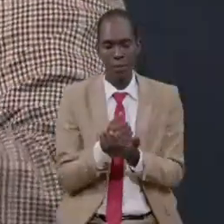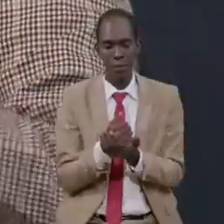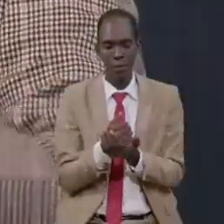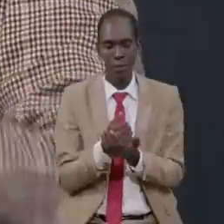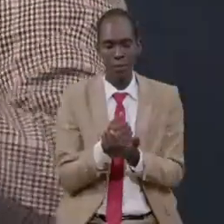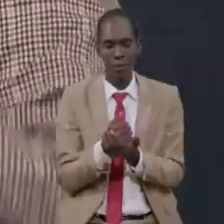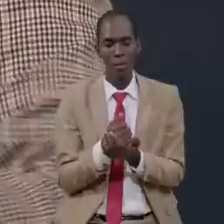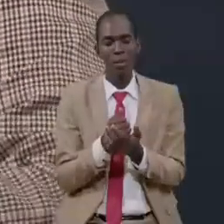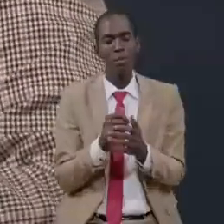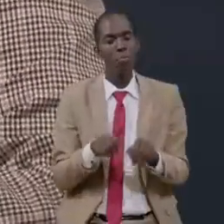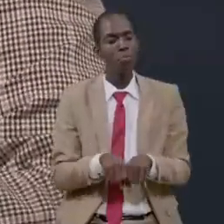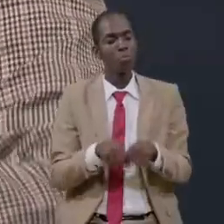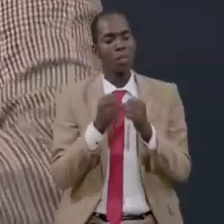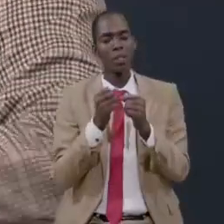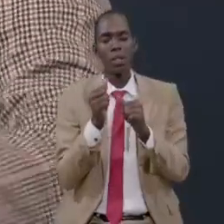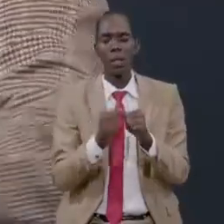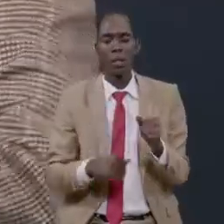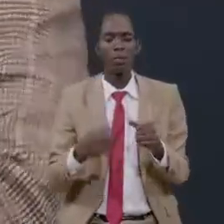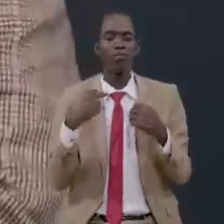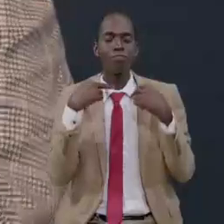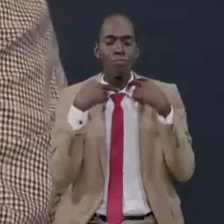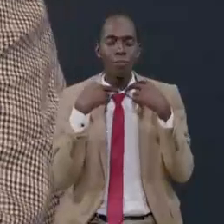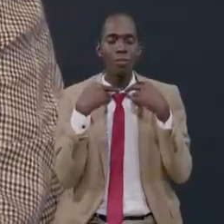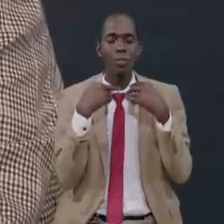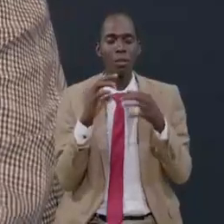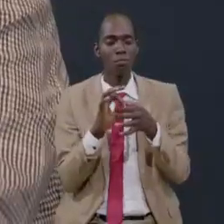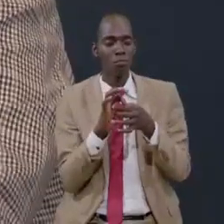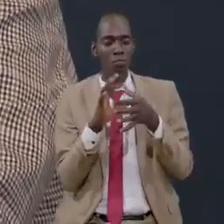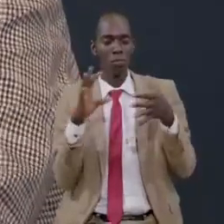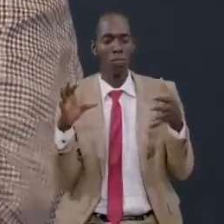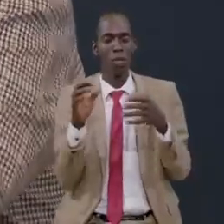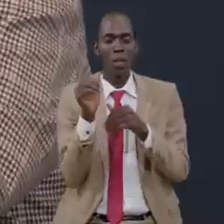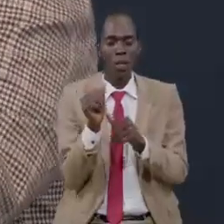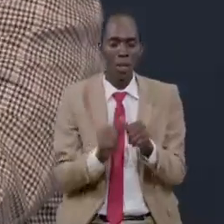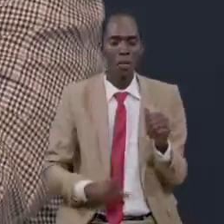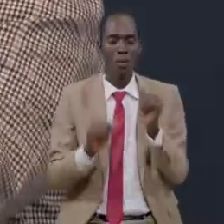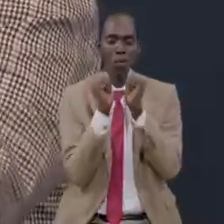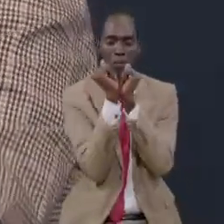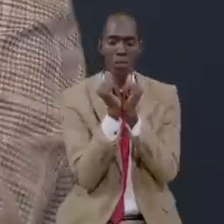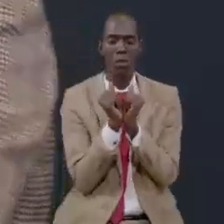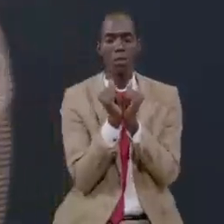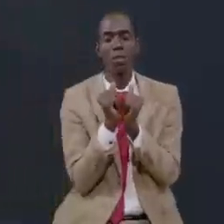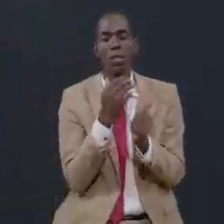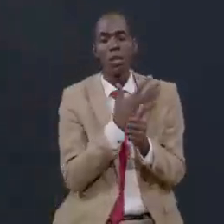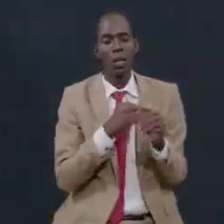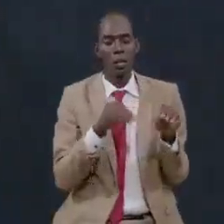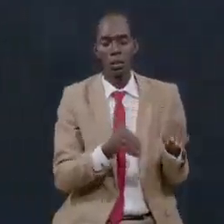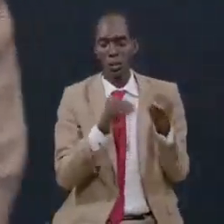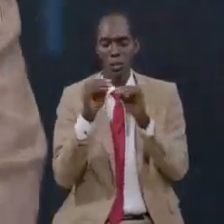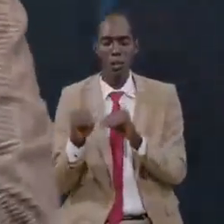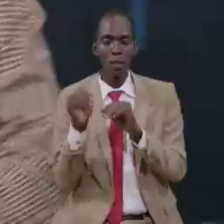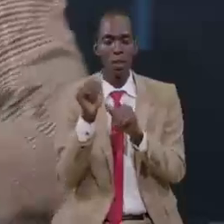Break every yoke, loose every bandage, and set everyone